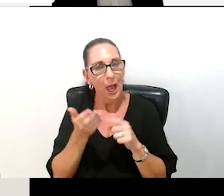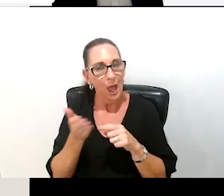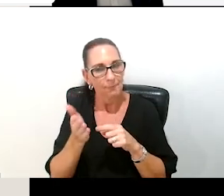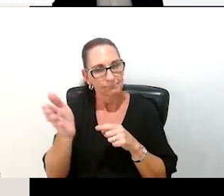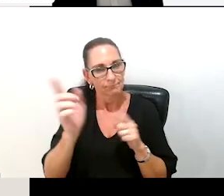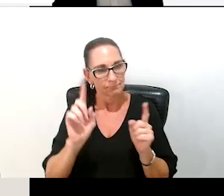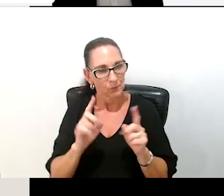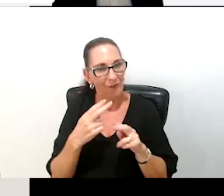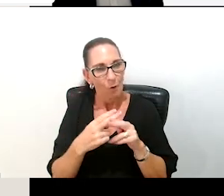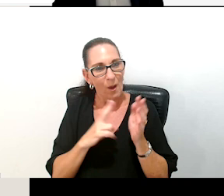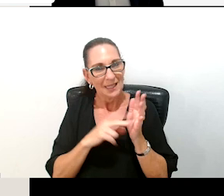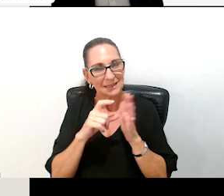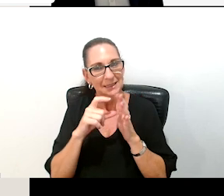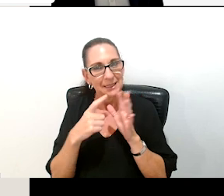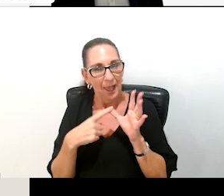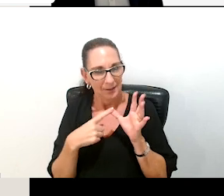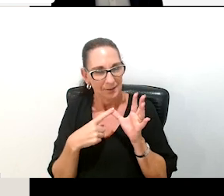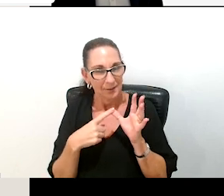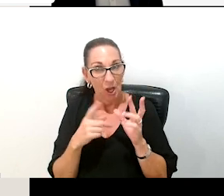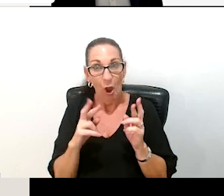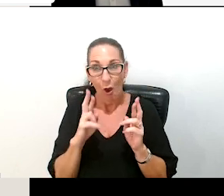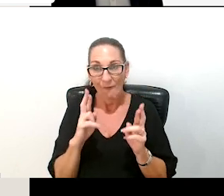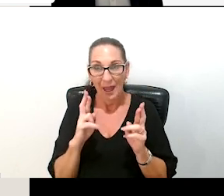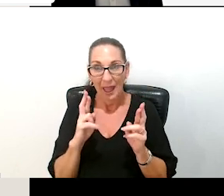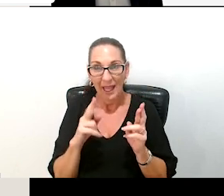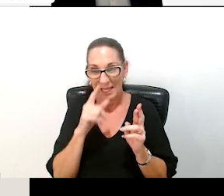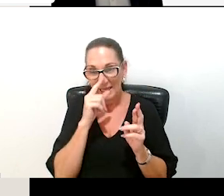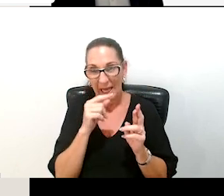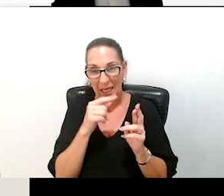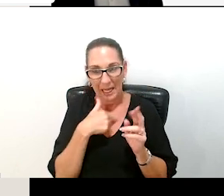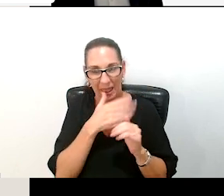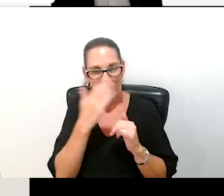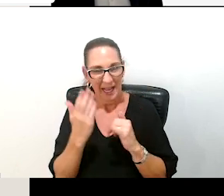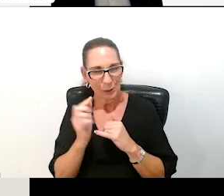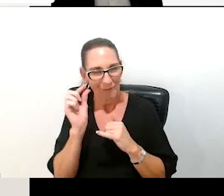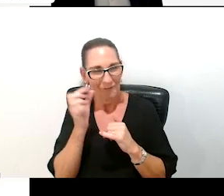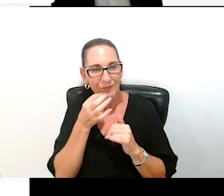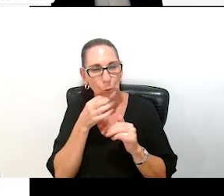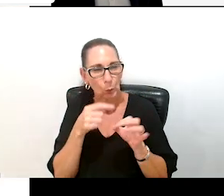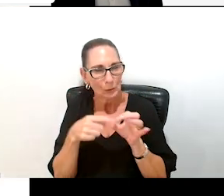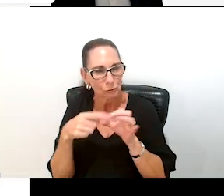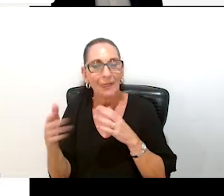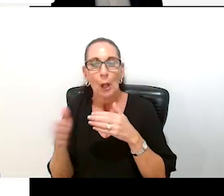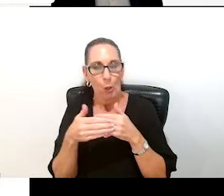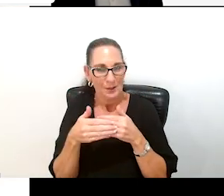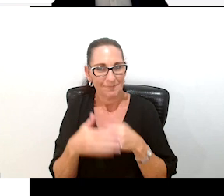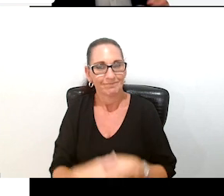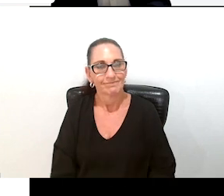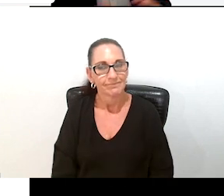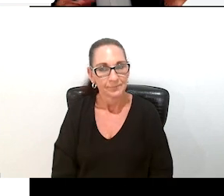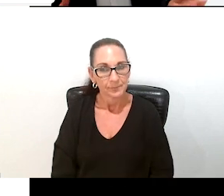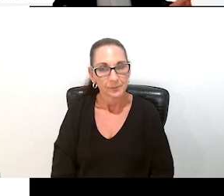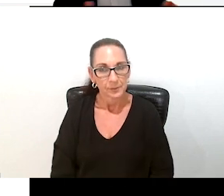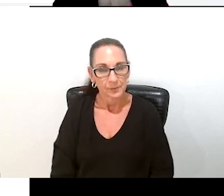of the National Disability Data Asset, and hopefully to leave a few minutes for some questions and then wrap up and close.